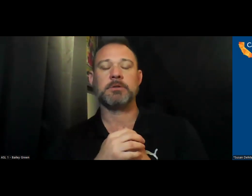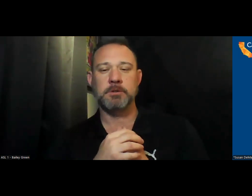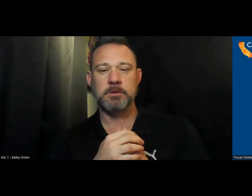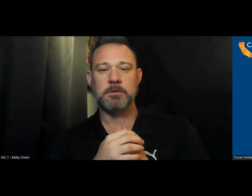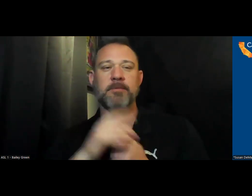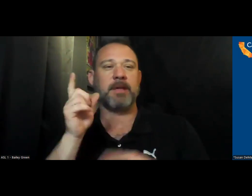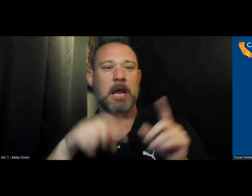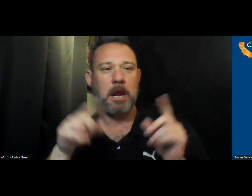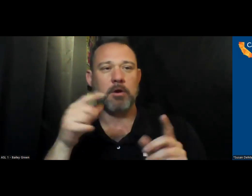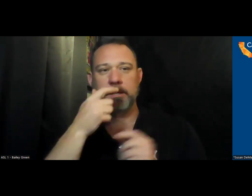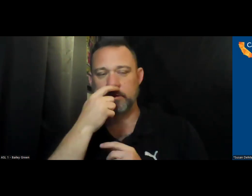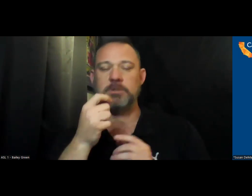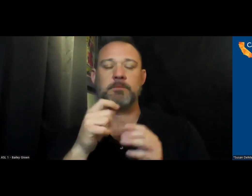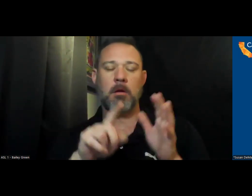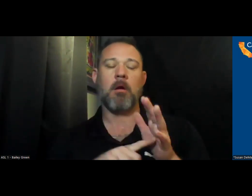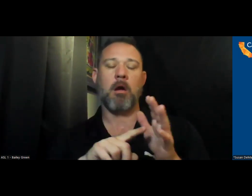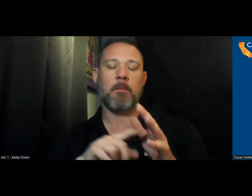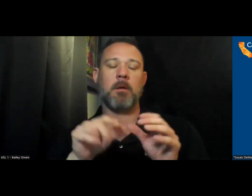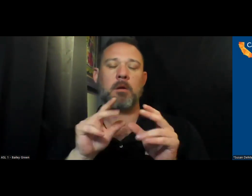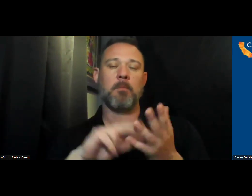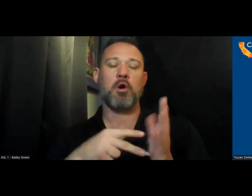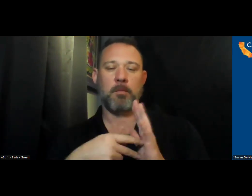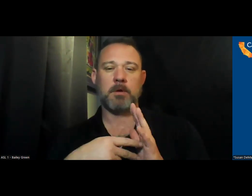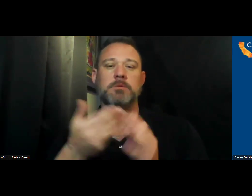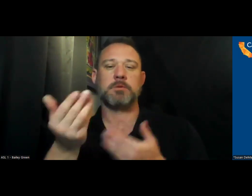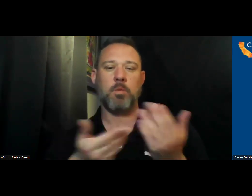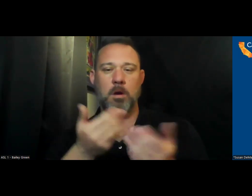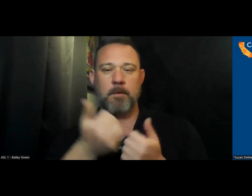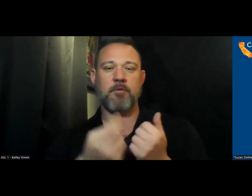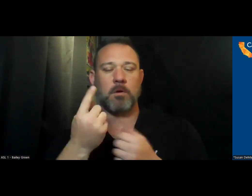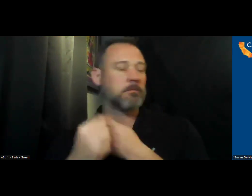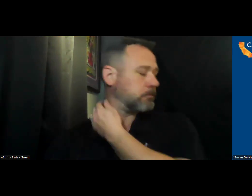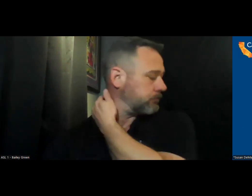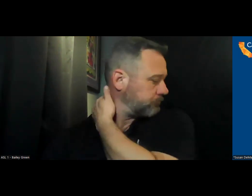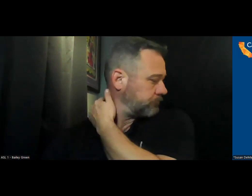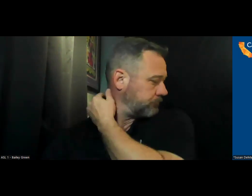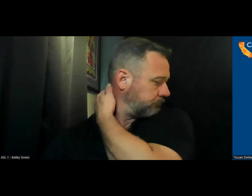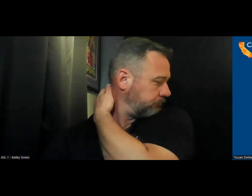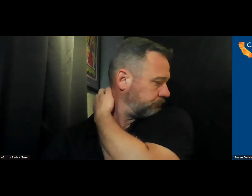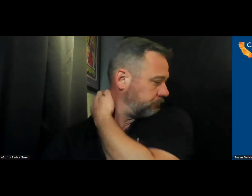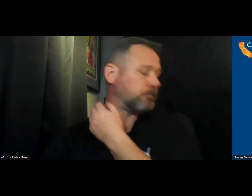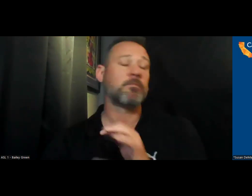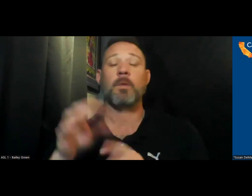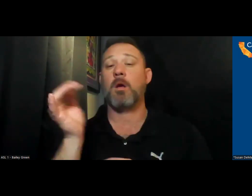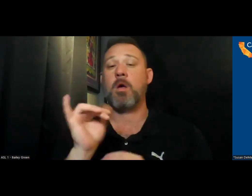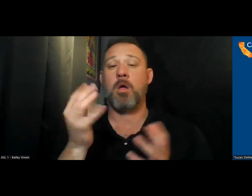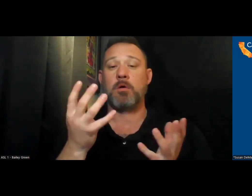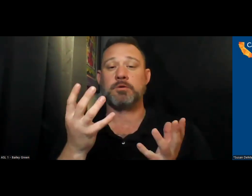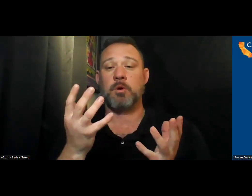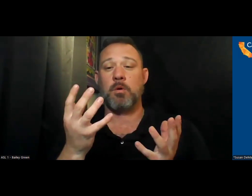varied interests, but a common purpose. So welcome to everyone today. I also want